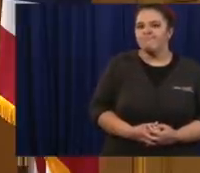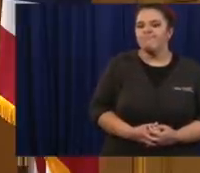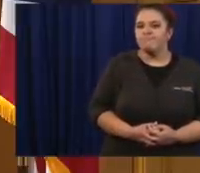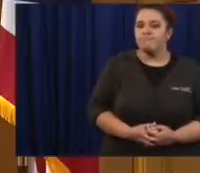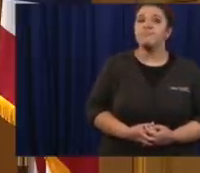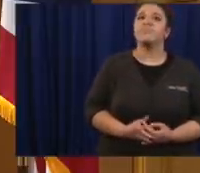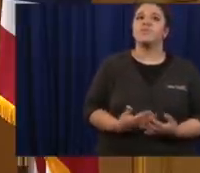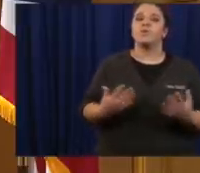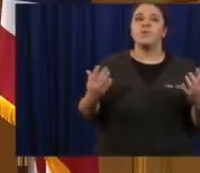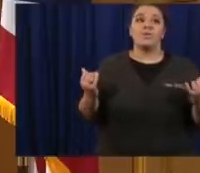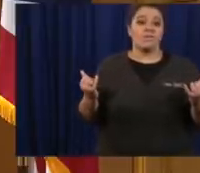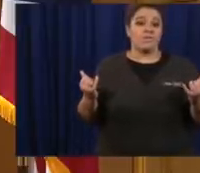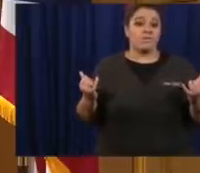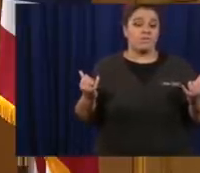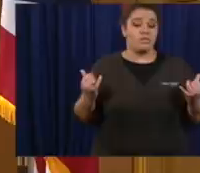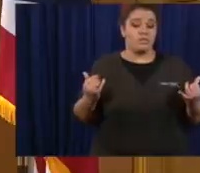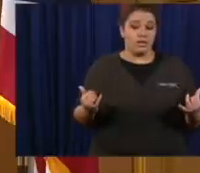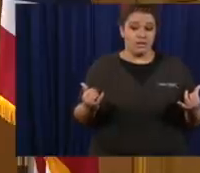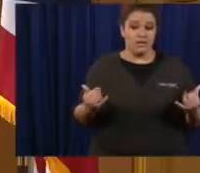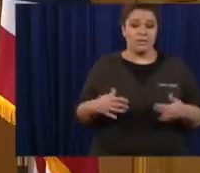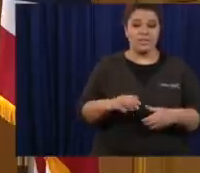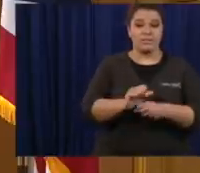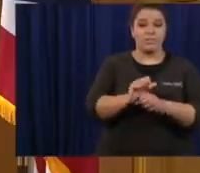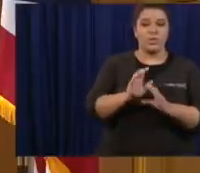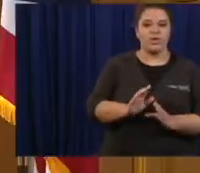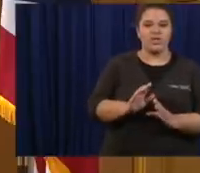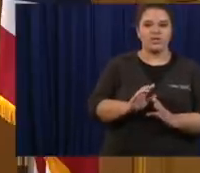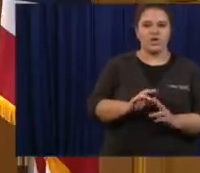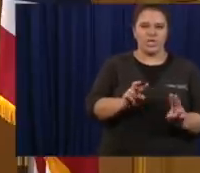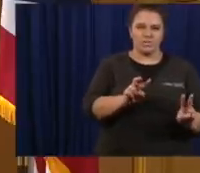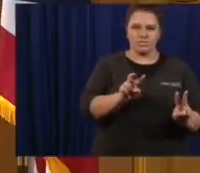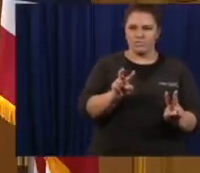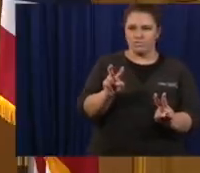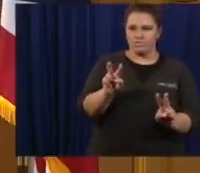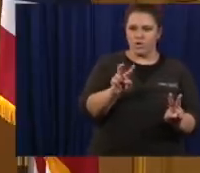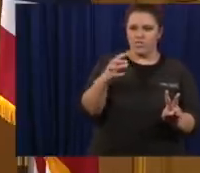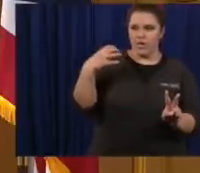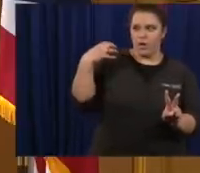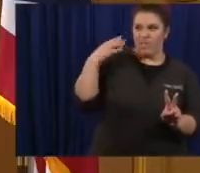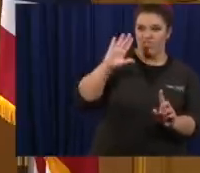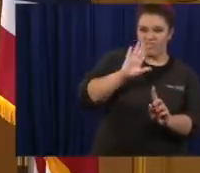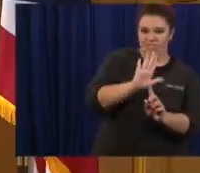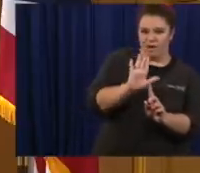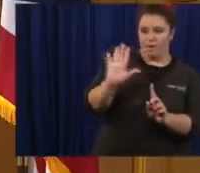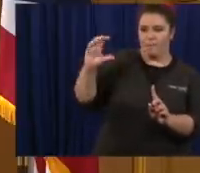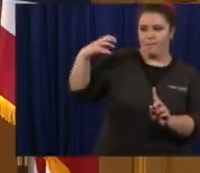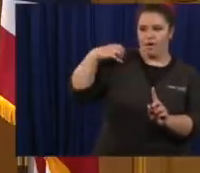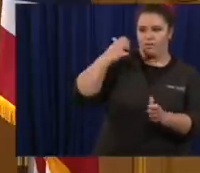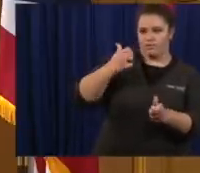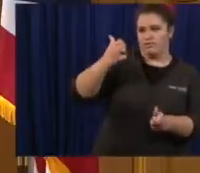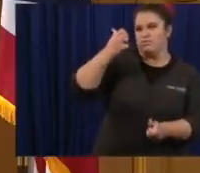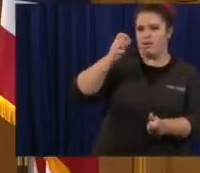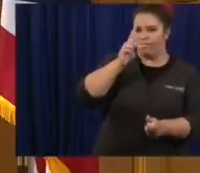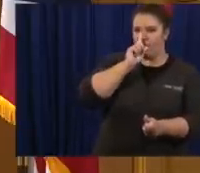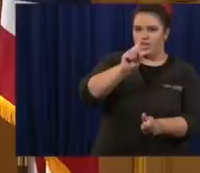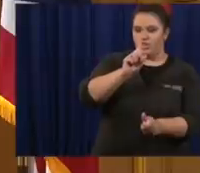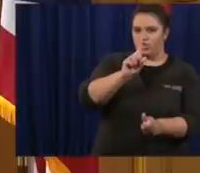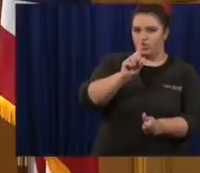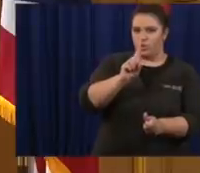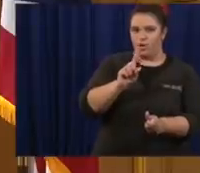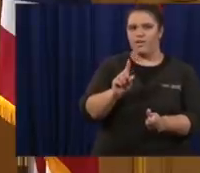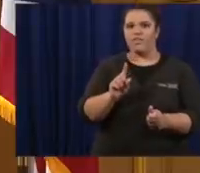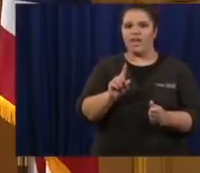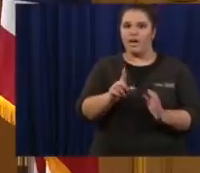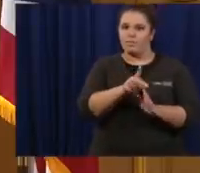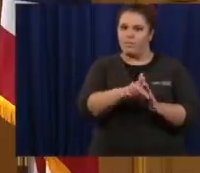employees are going to start policing the owners and starting to make decisions, and the owners have to do the best they